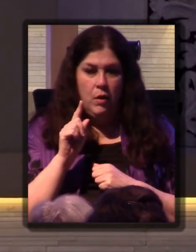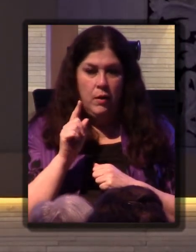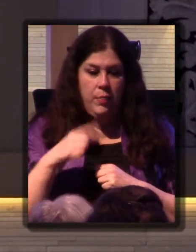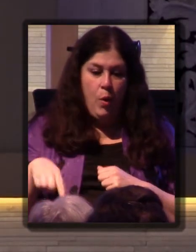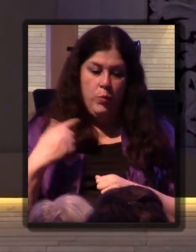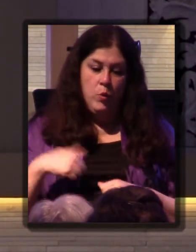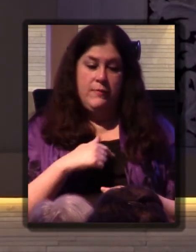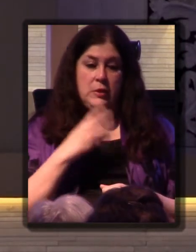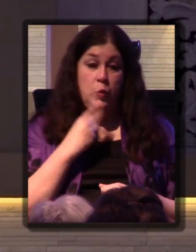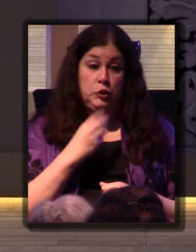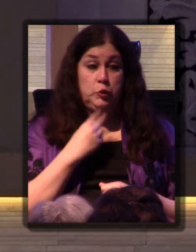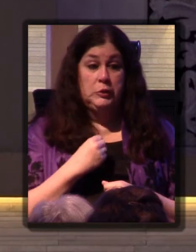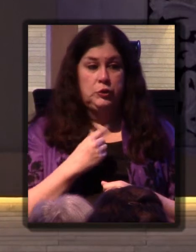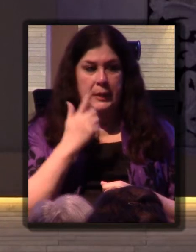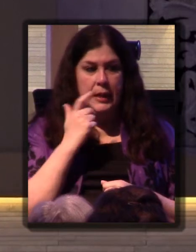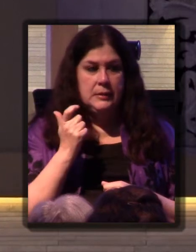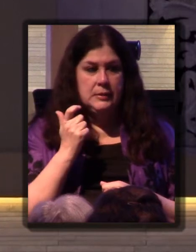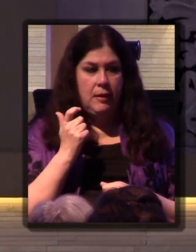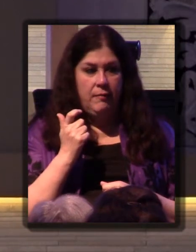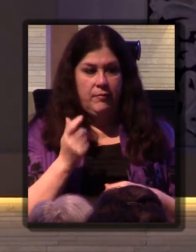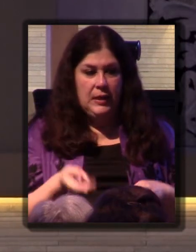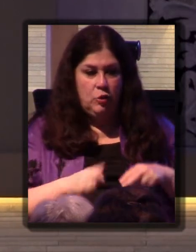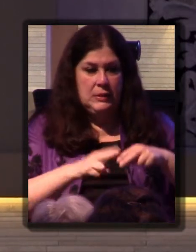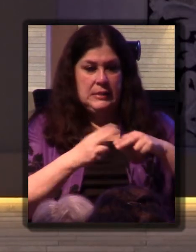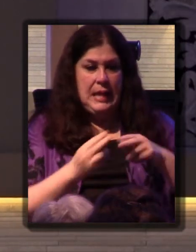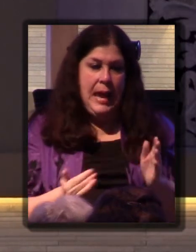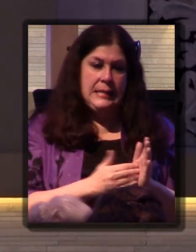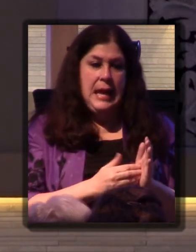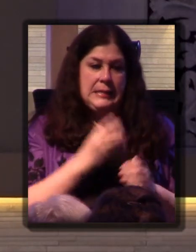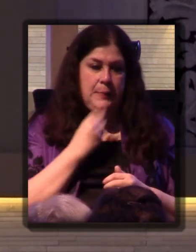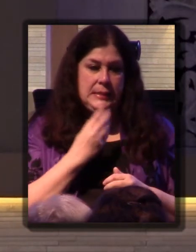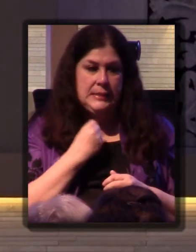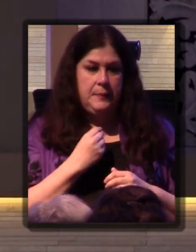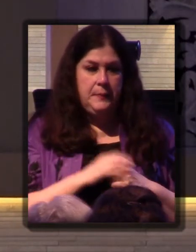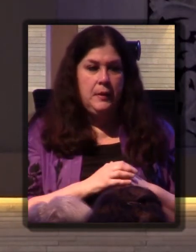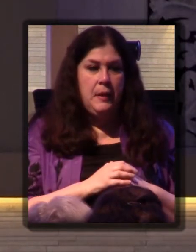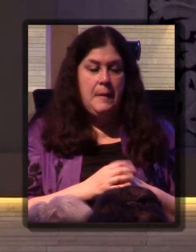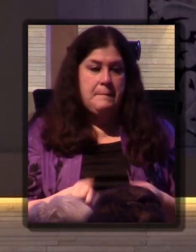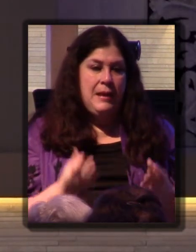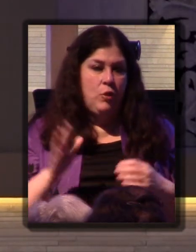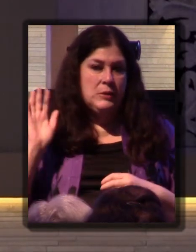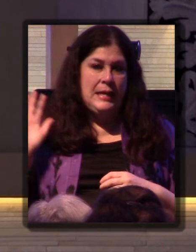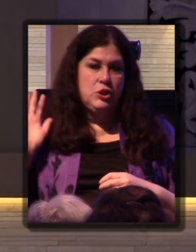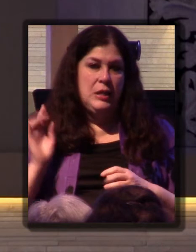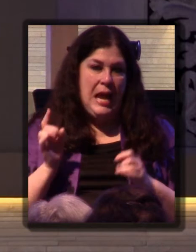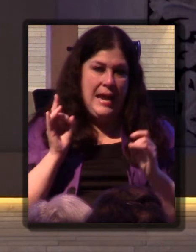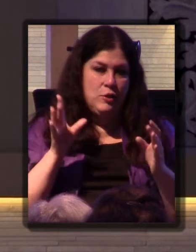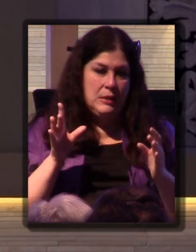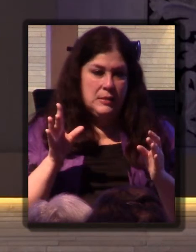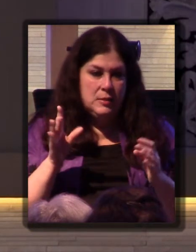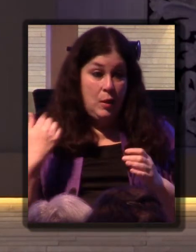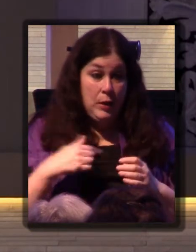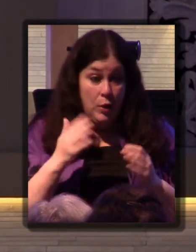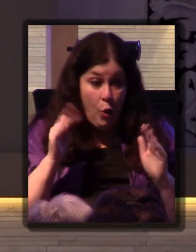for those of us who are Jewish because of the rise of anti-Semitism and nationalism. Many of those ancient